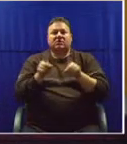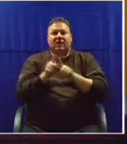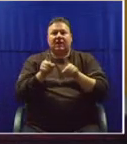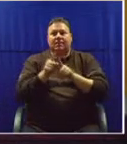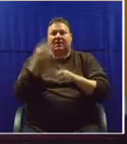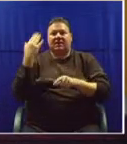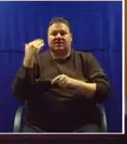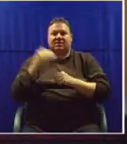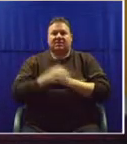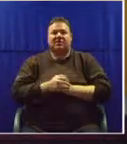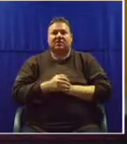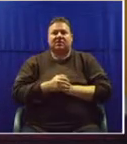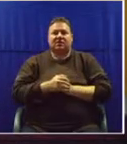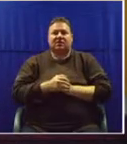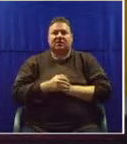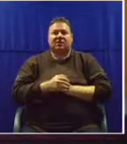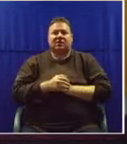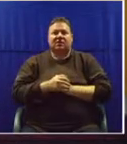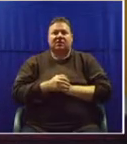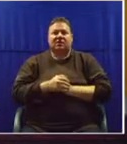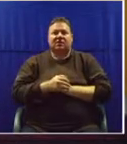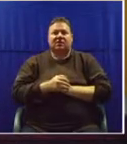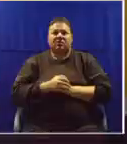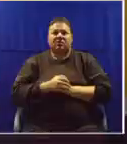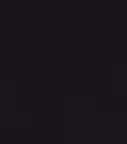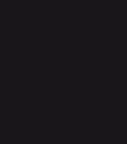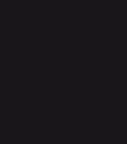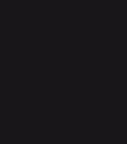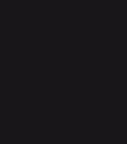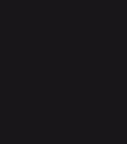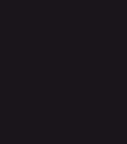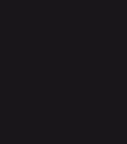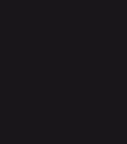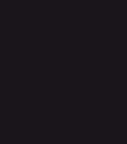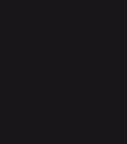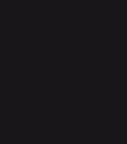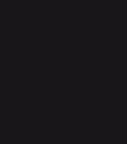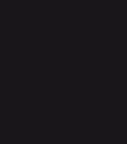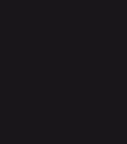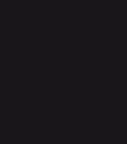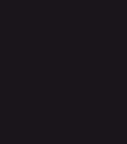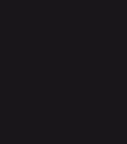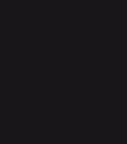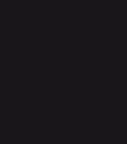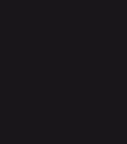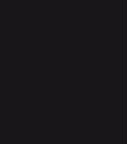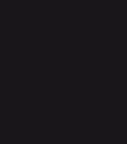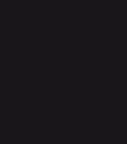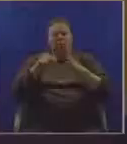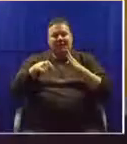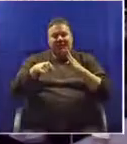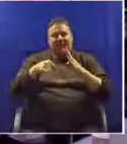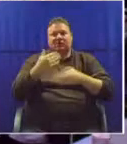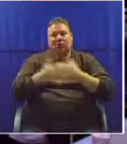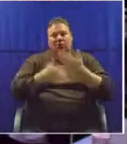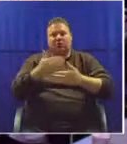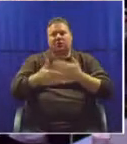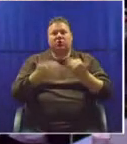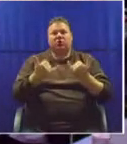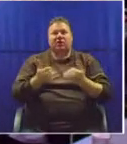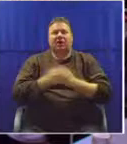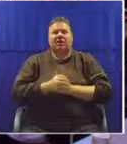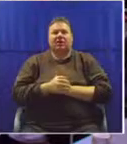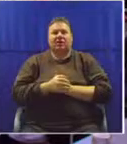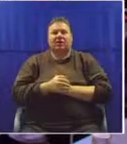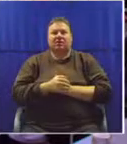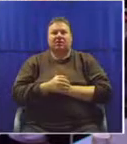You are again trying on to a point of order, the business Speaker. Of the house from continuing. I